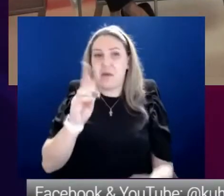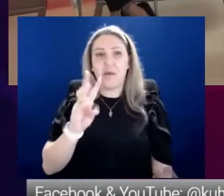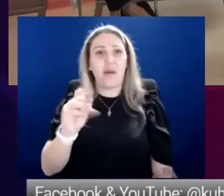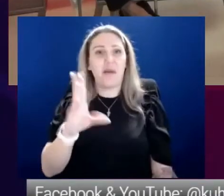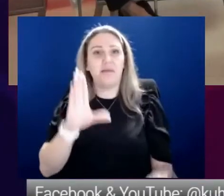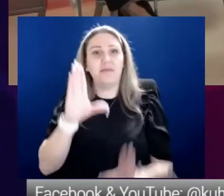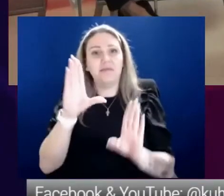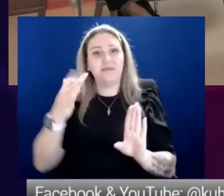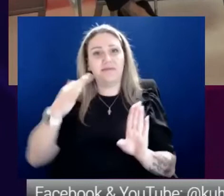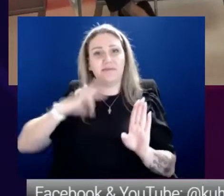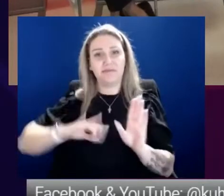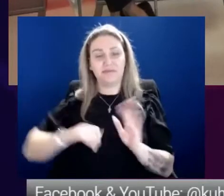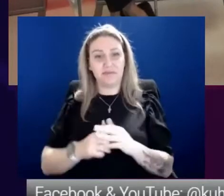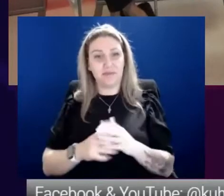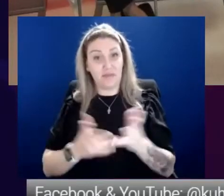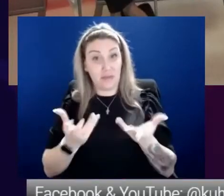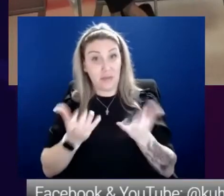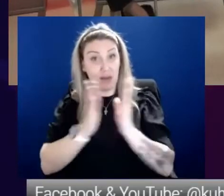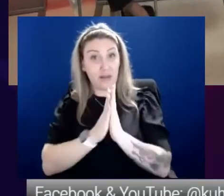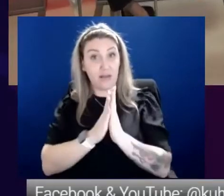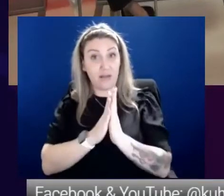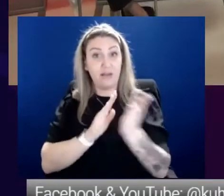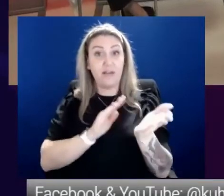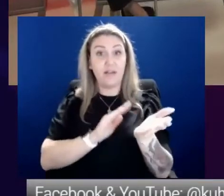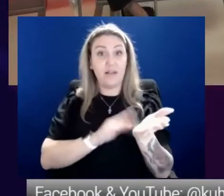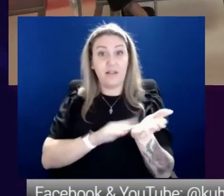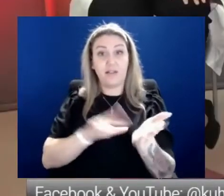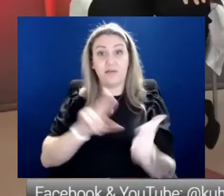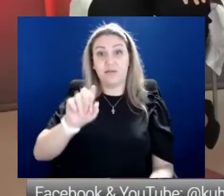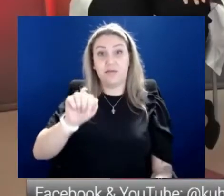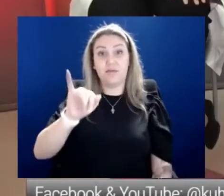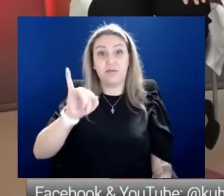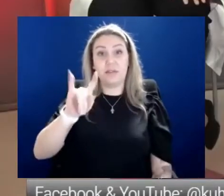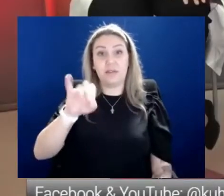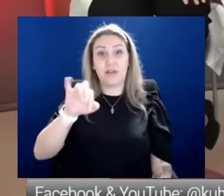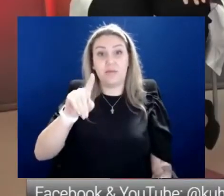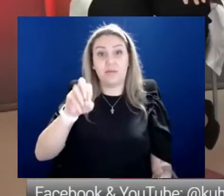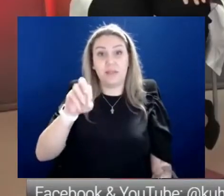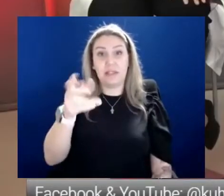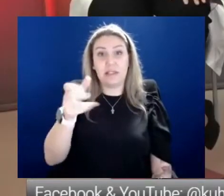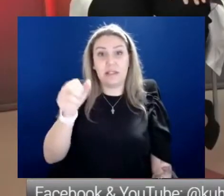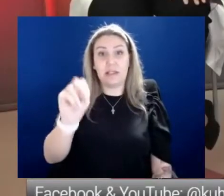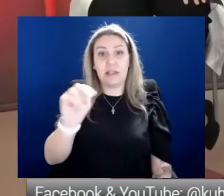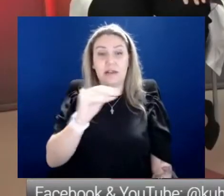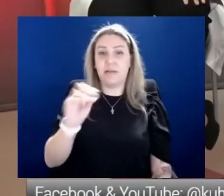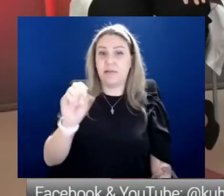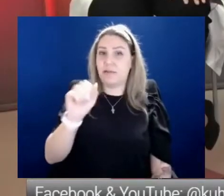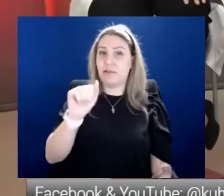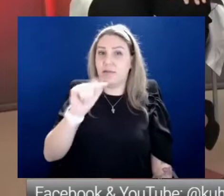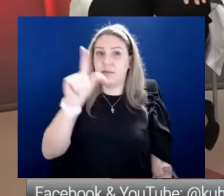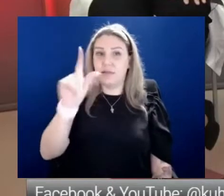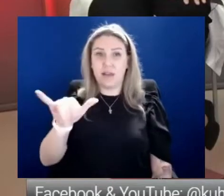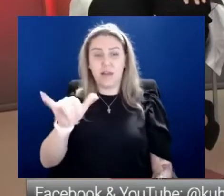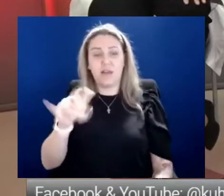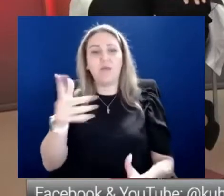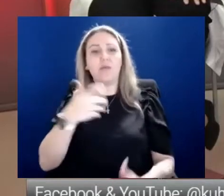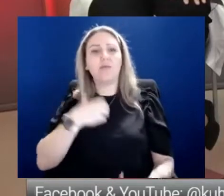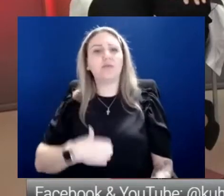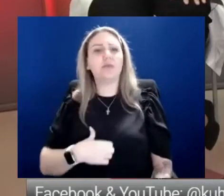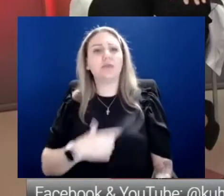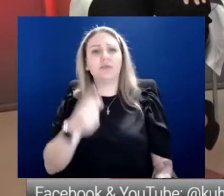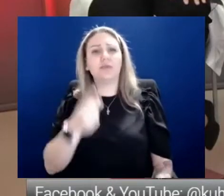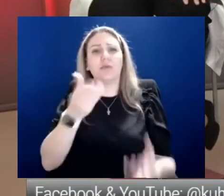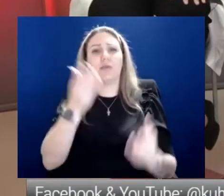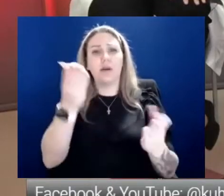want to ask Dr. Hoos-Thompson and Sally, first I'll start with you. What's the one thing you wish employers offered? I think